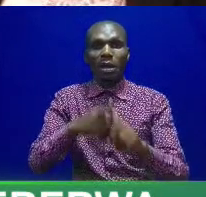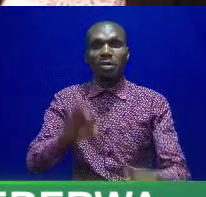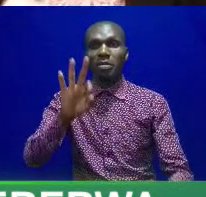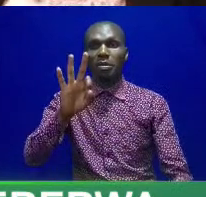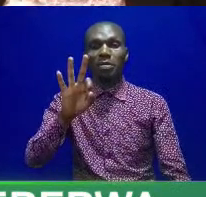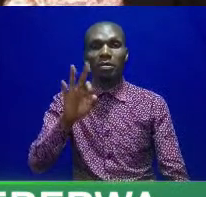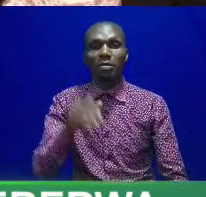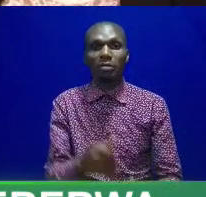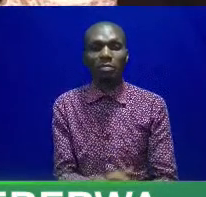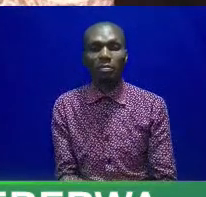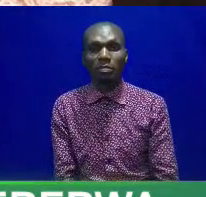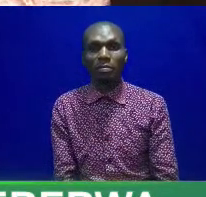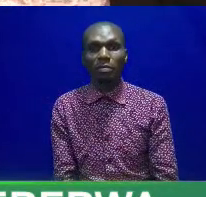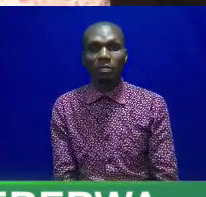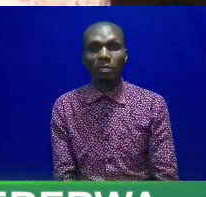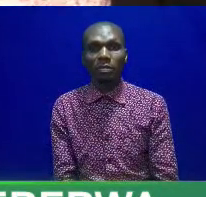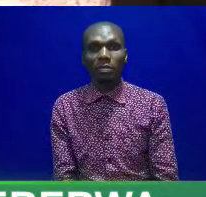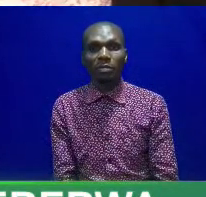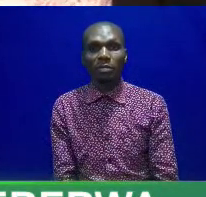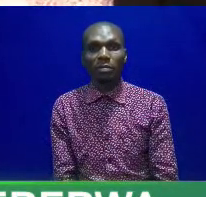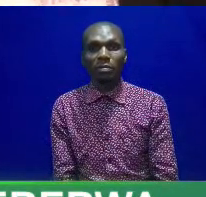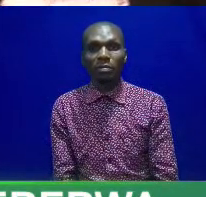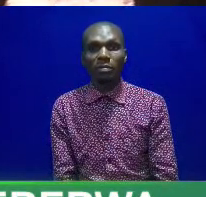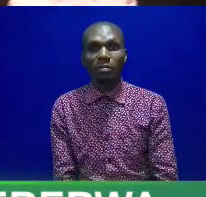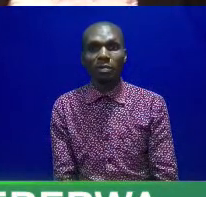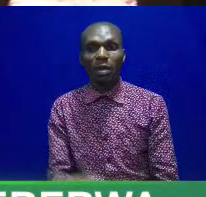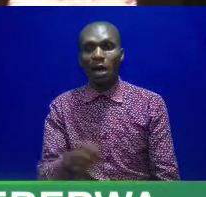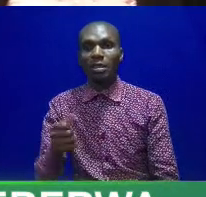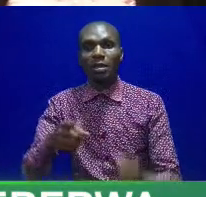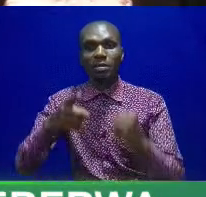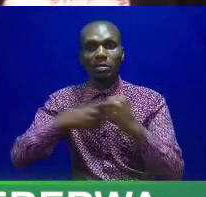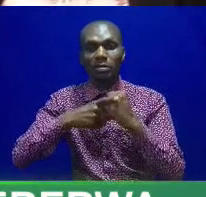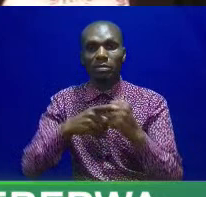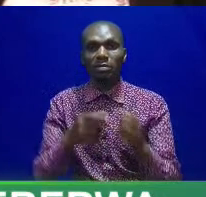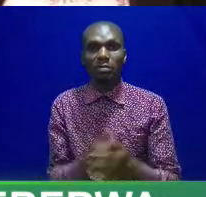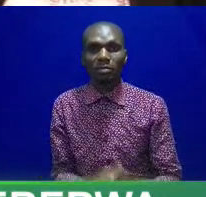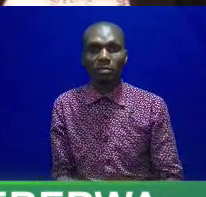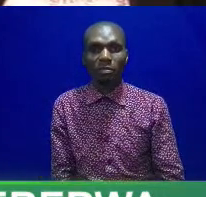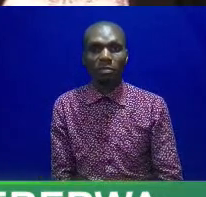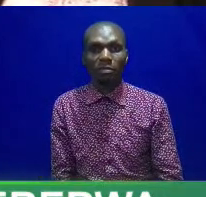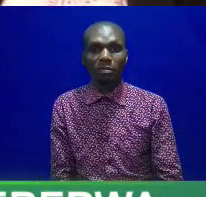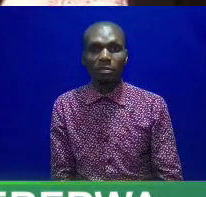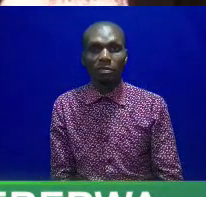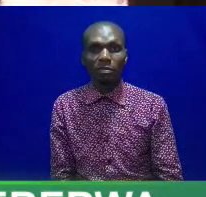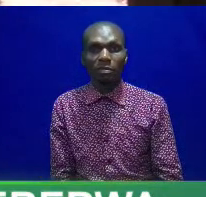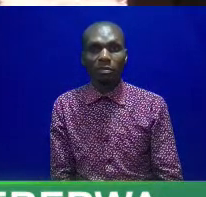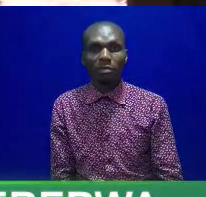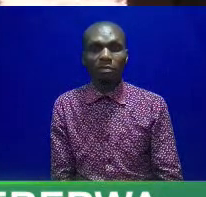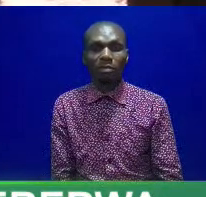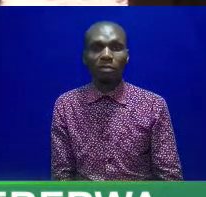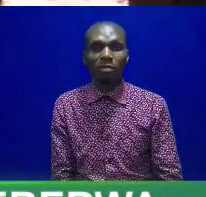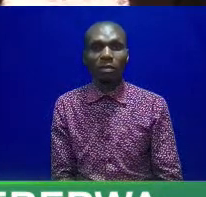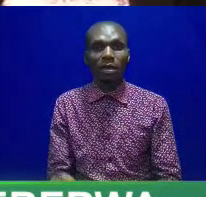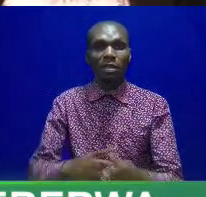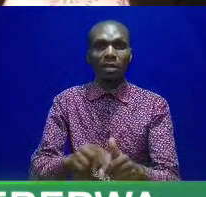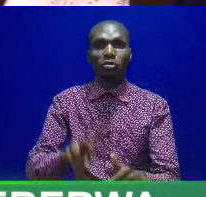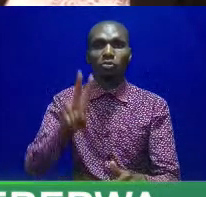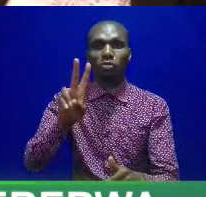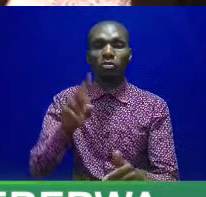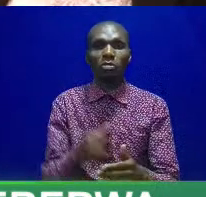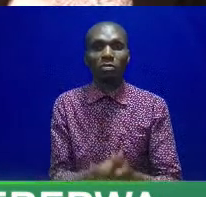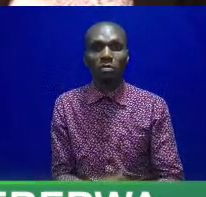Plus 3. The next one at 6. Plus 6. Then 2. Plus